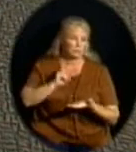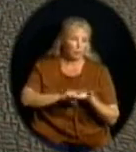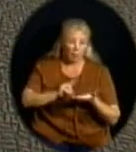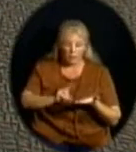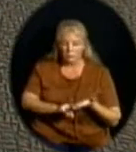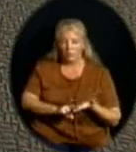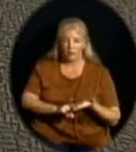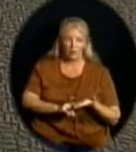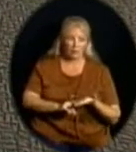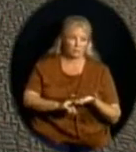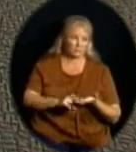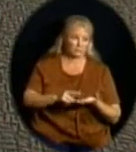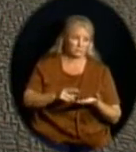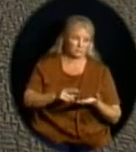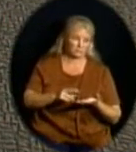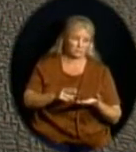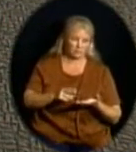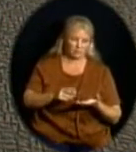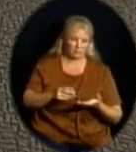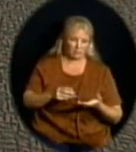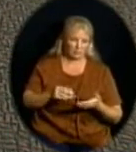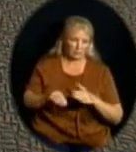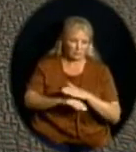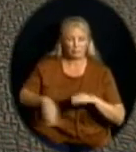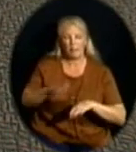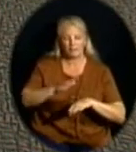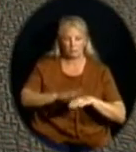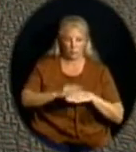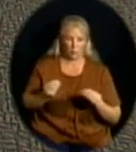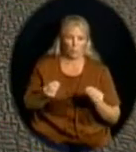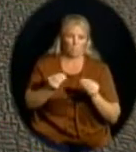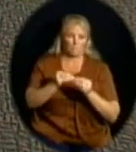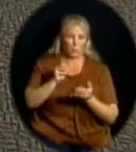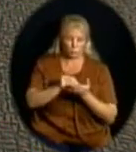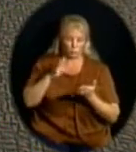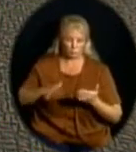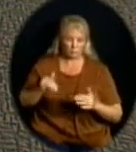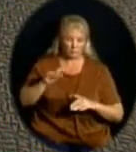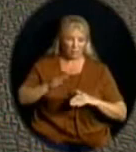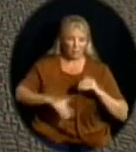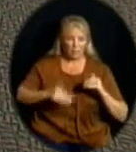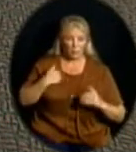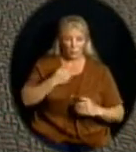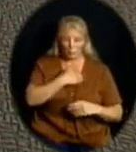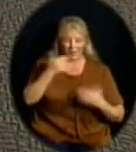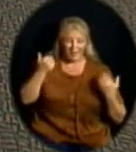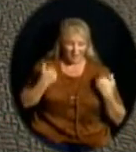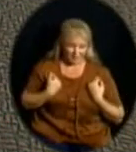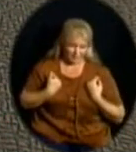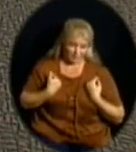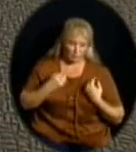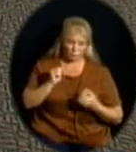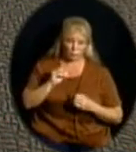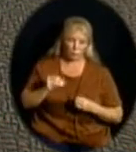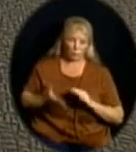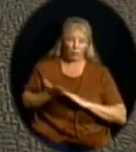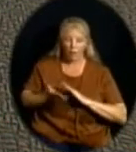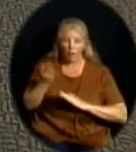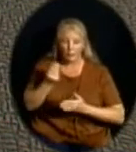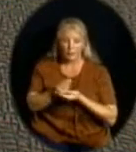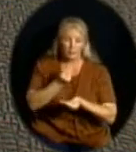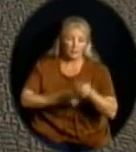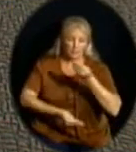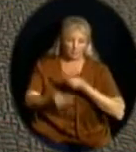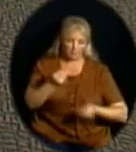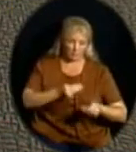we might realize. We'd much rather go the other way around. So the operating budget is built on 750 students. The